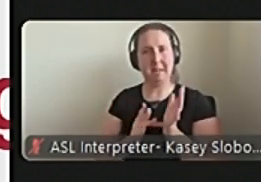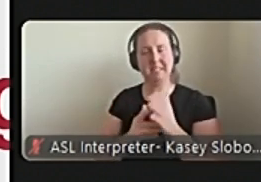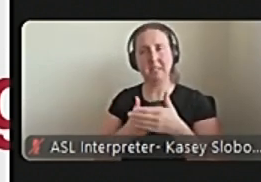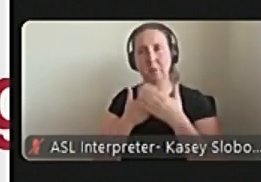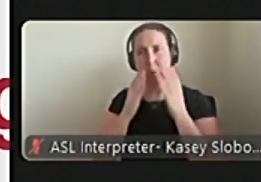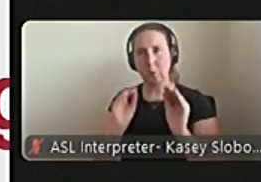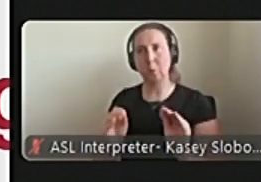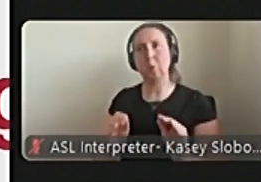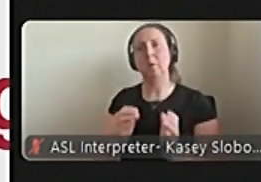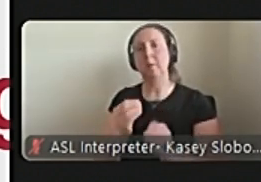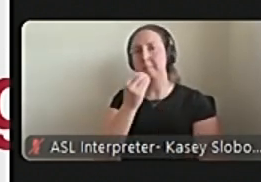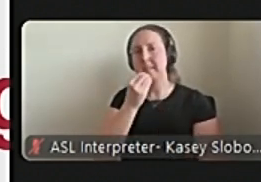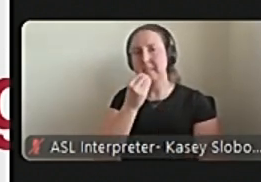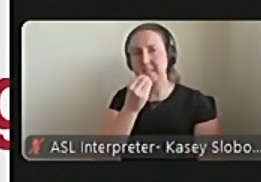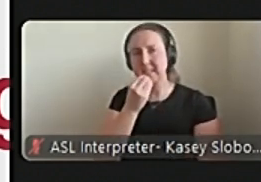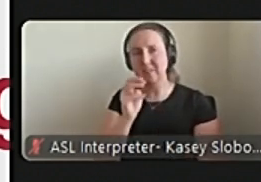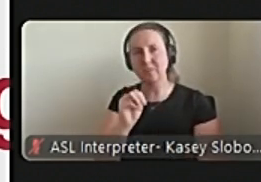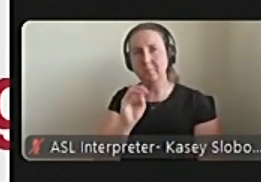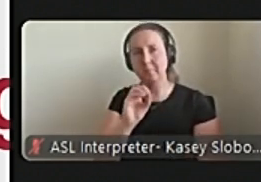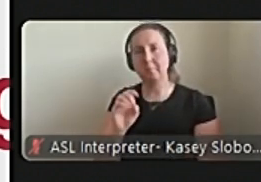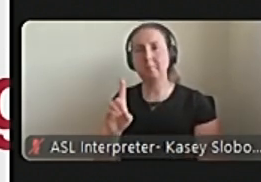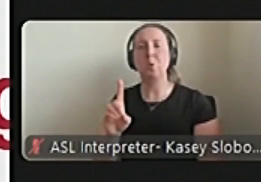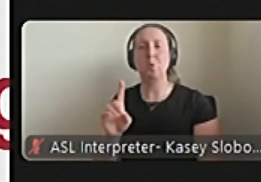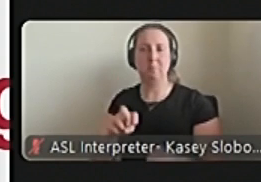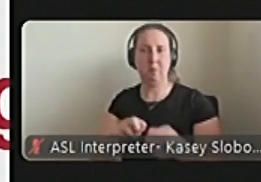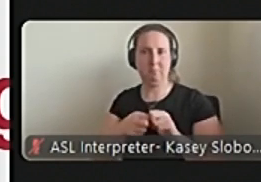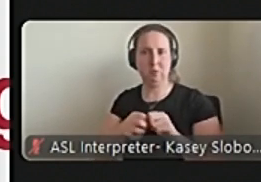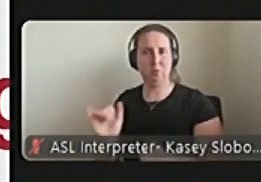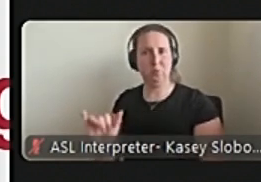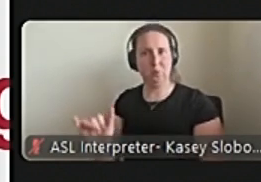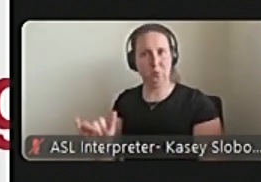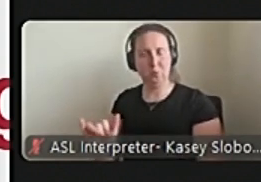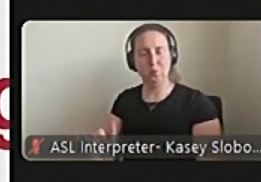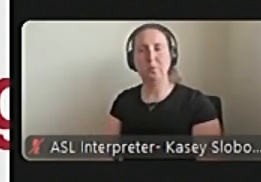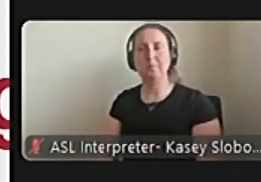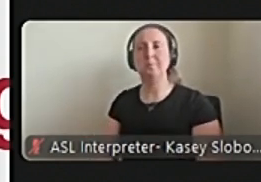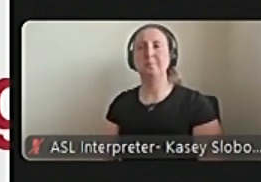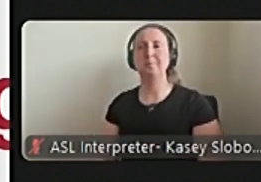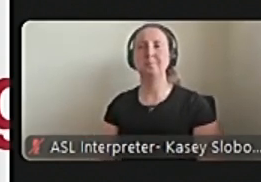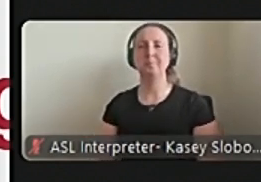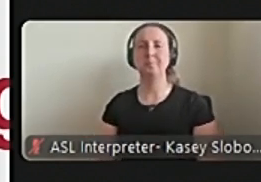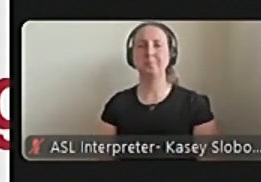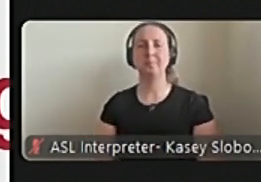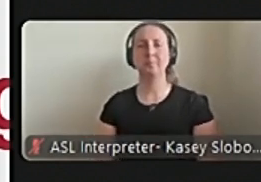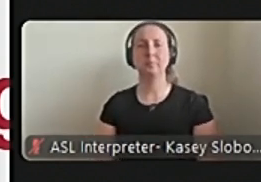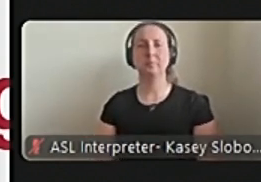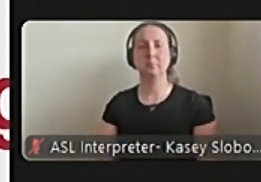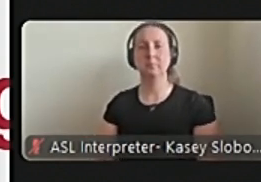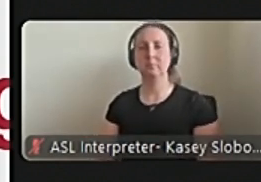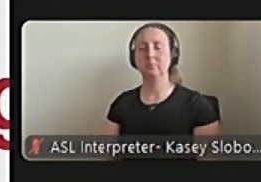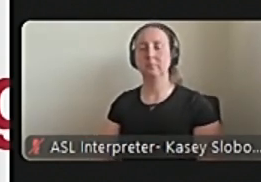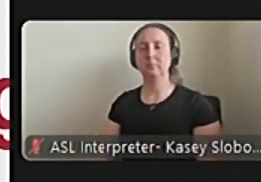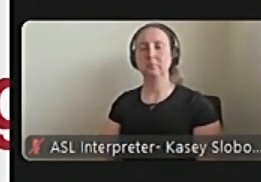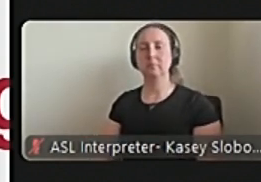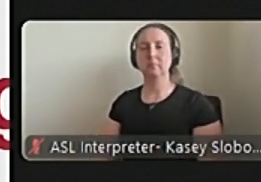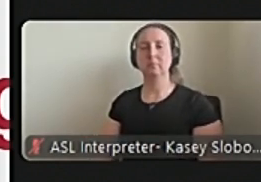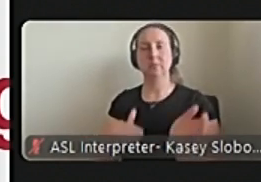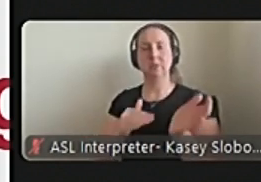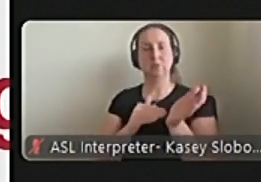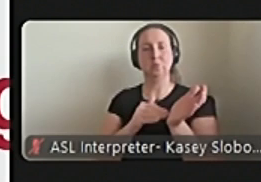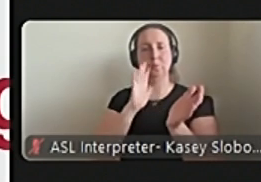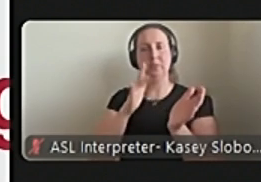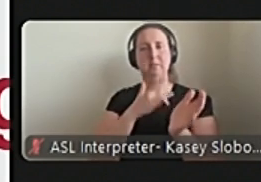is problematic. Here's where, for attorneys, this is where physicians will often activate a power of attorney for